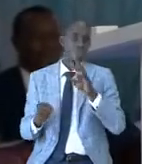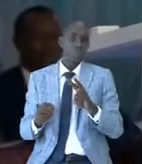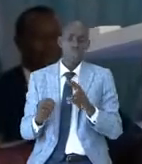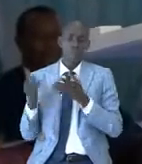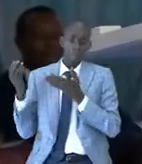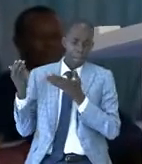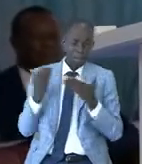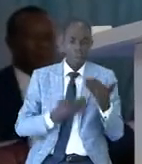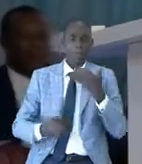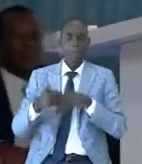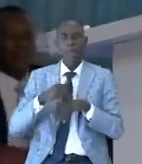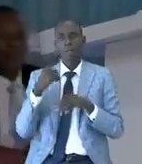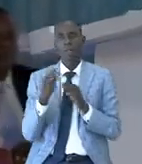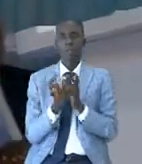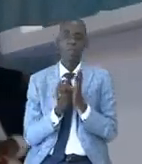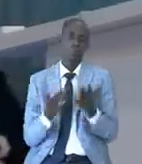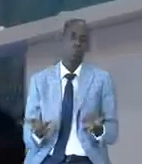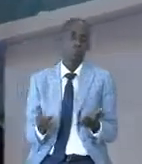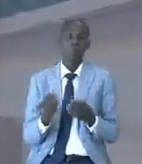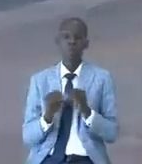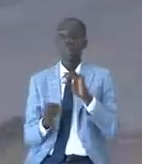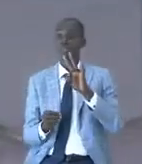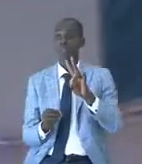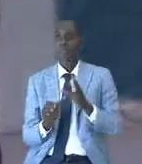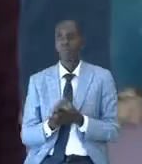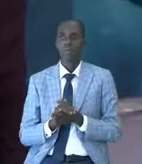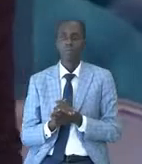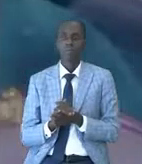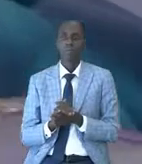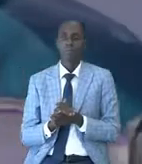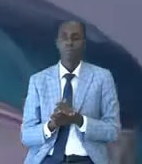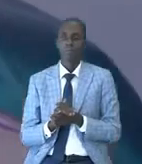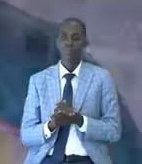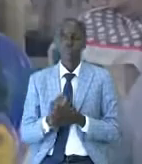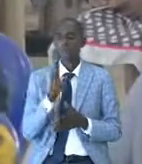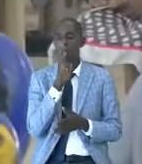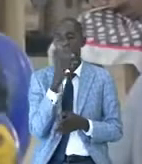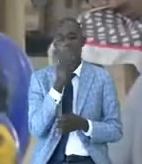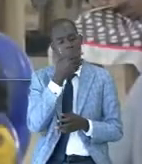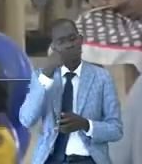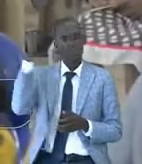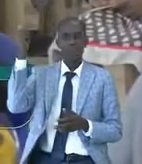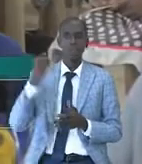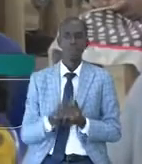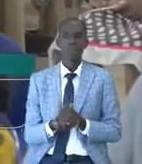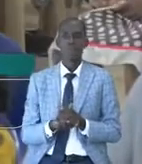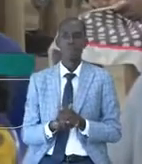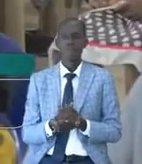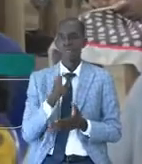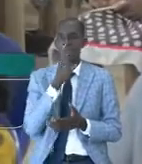bring back the Bible. Seven, be the best.